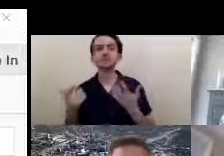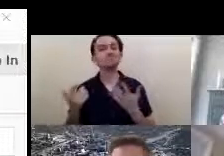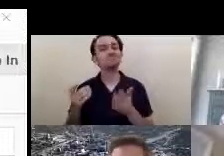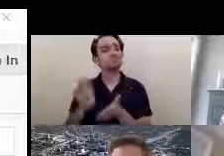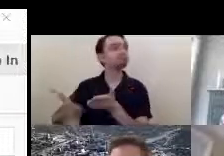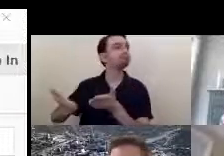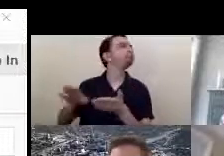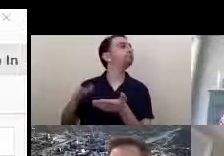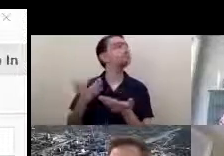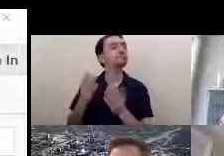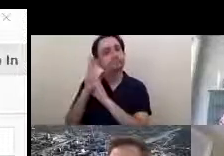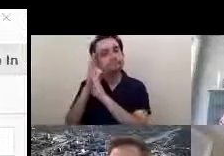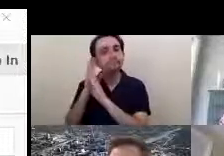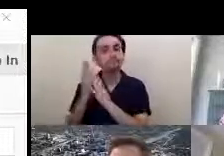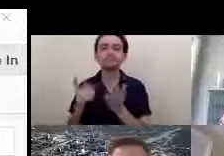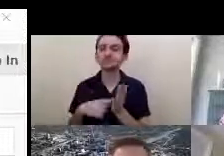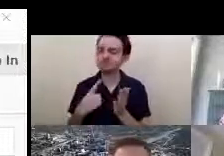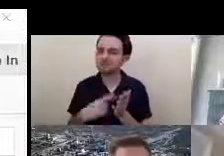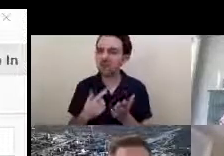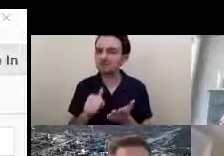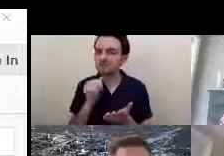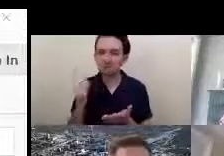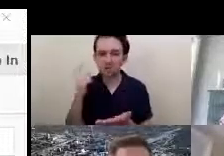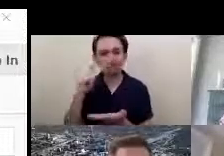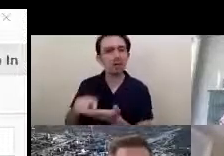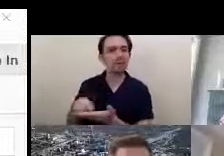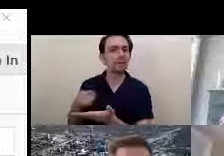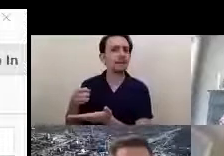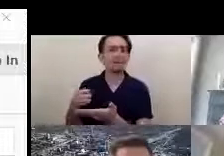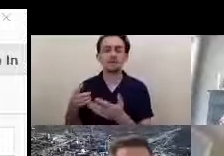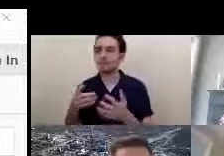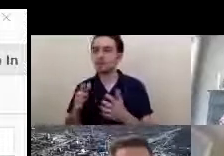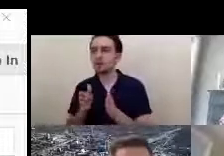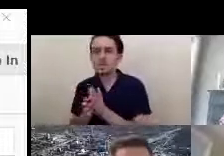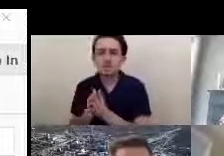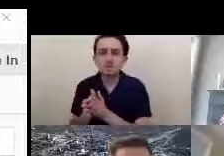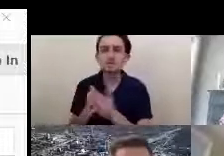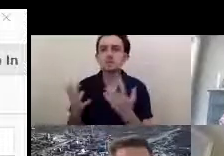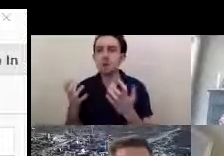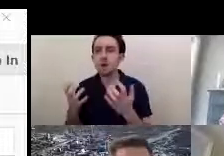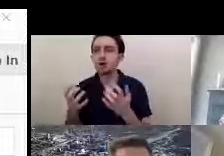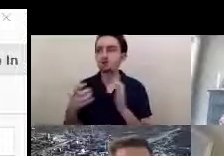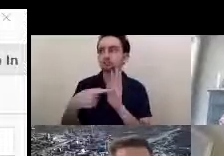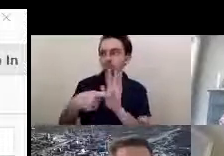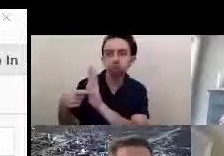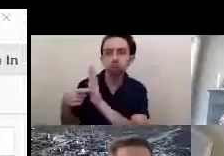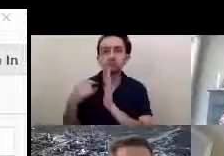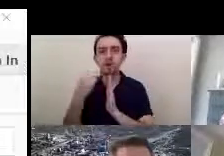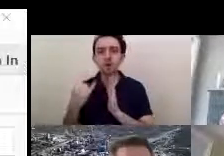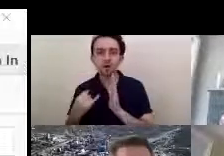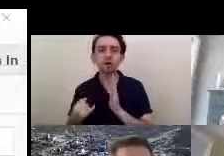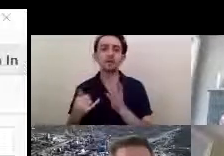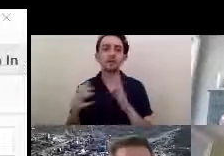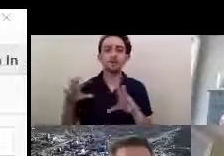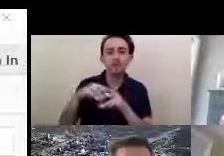do their art and accomplish what it was they were trying to do, but in many ways running a business really, and didn't have time to